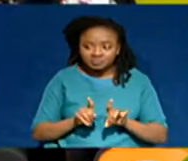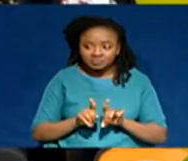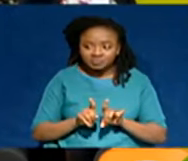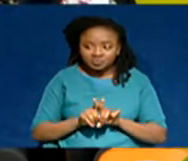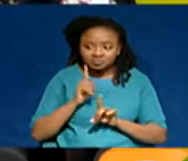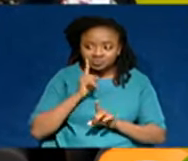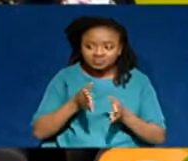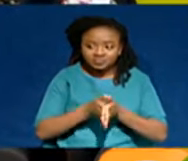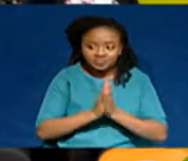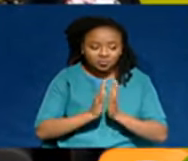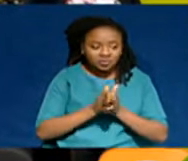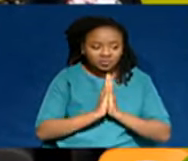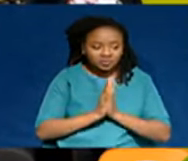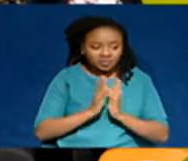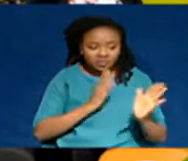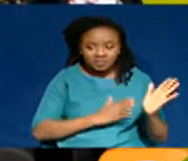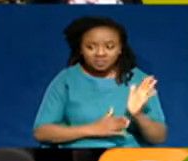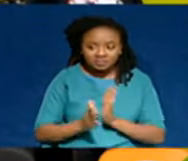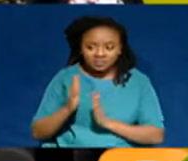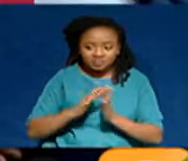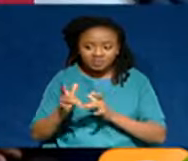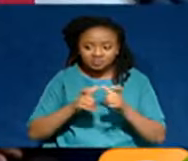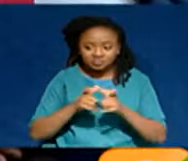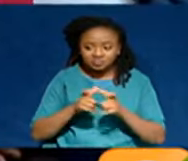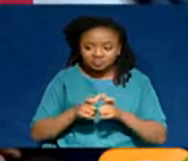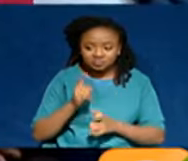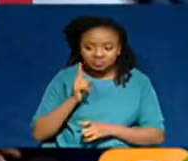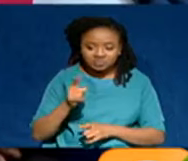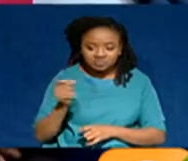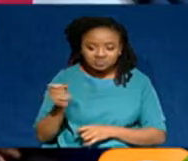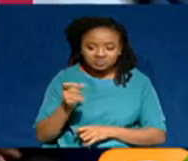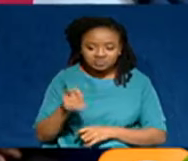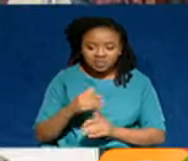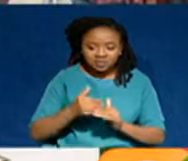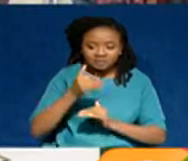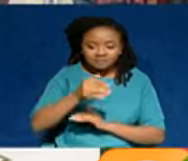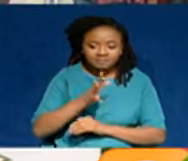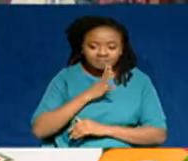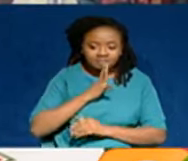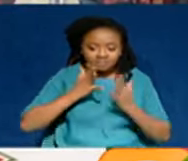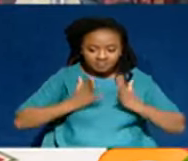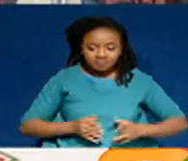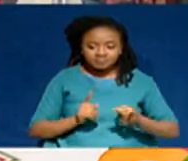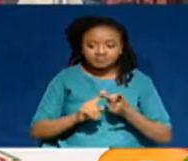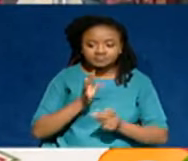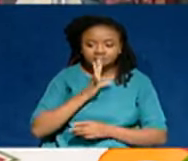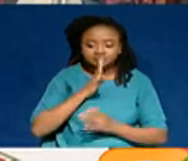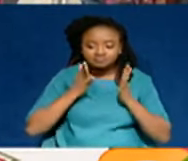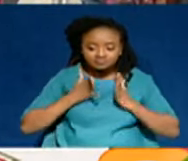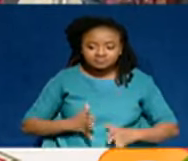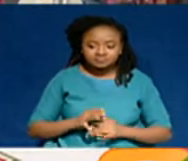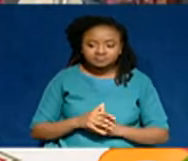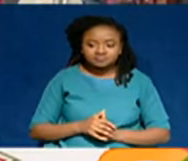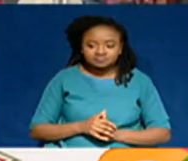calls for an urgent plan to tame the ballooning wage bill. Speaker after speaker, led by the head of public service,